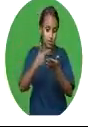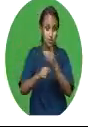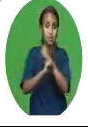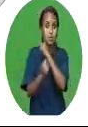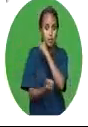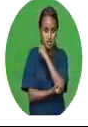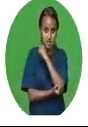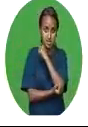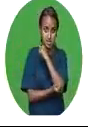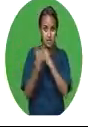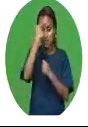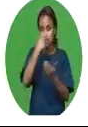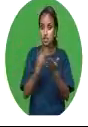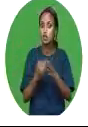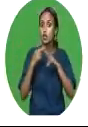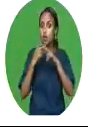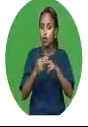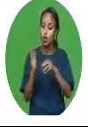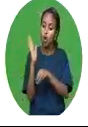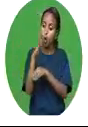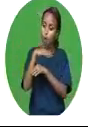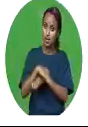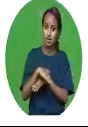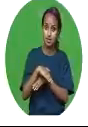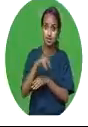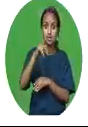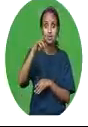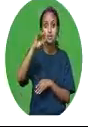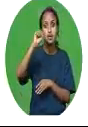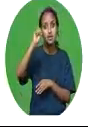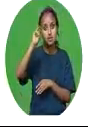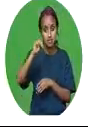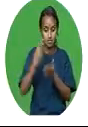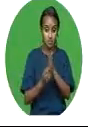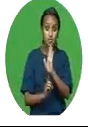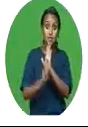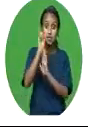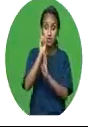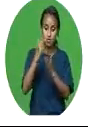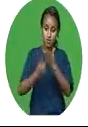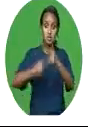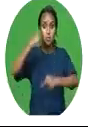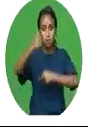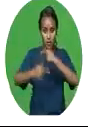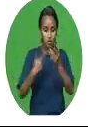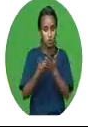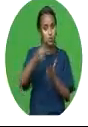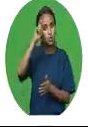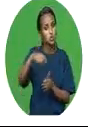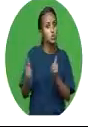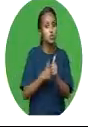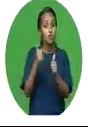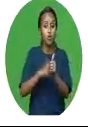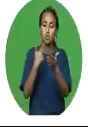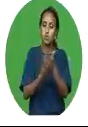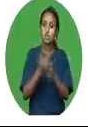is called an oblique prism. In order to develop the pattern of an oblique prism, we should follow the following